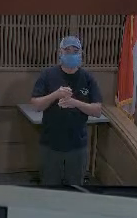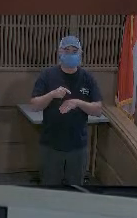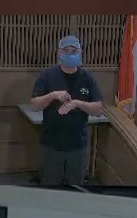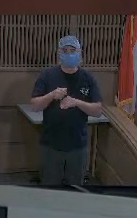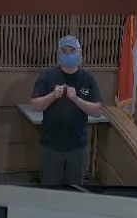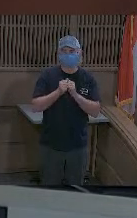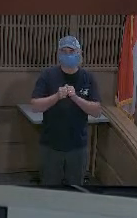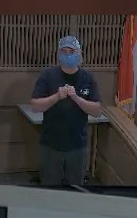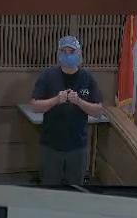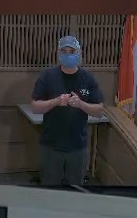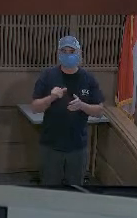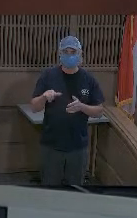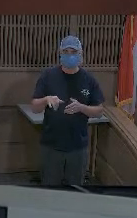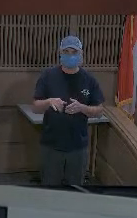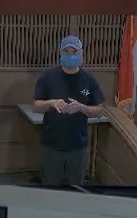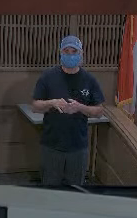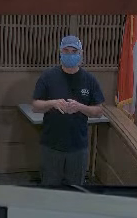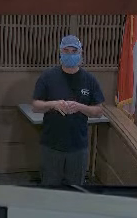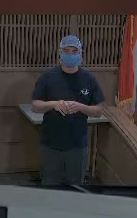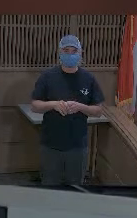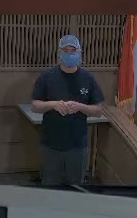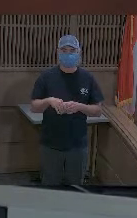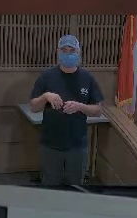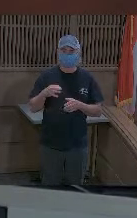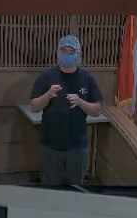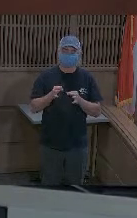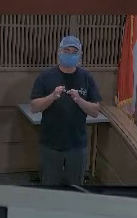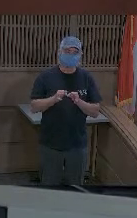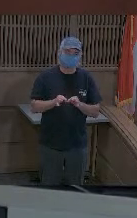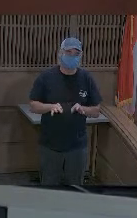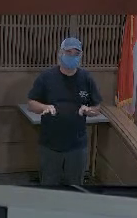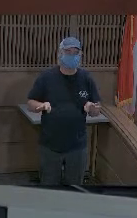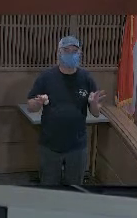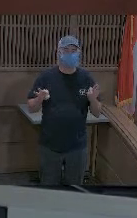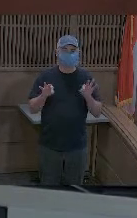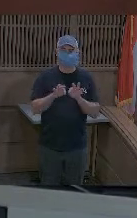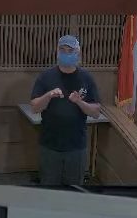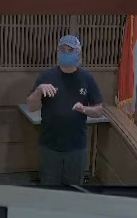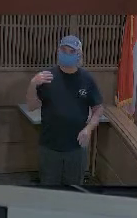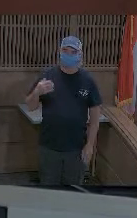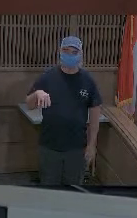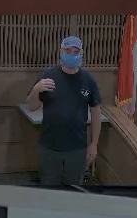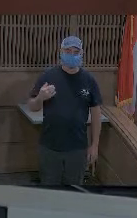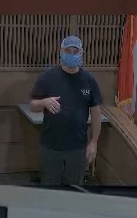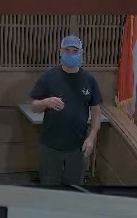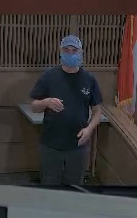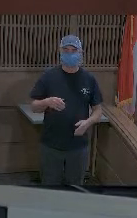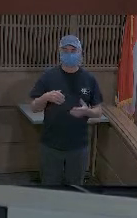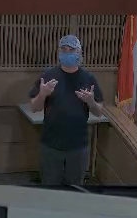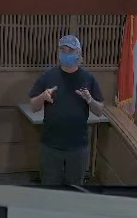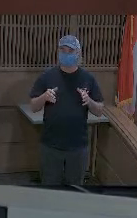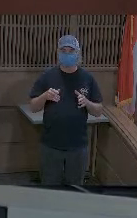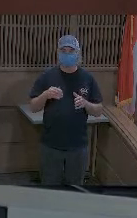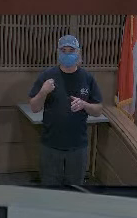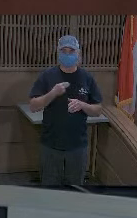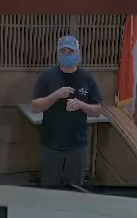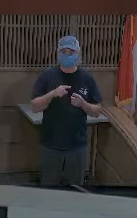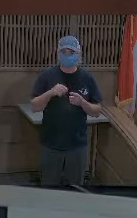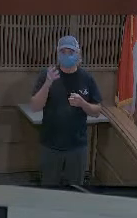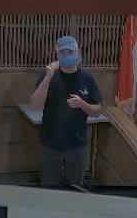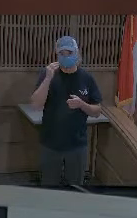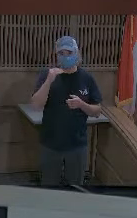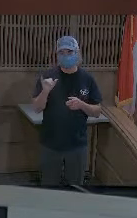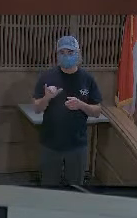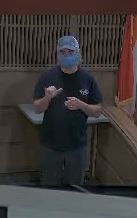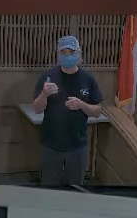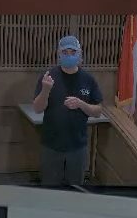just incredibly important, because I don't want to experience what we experienced last year.